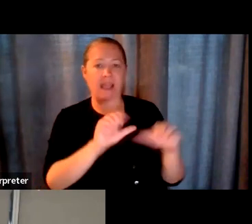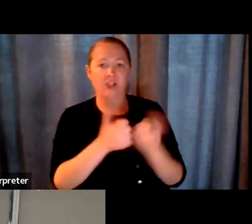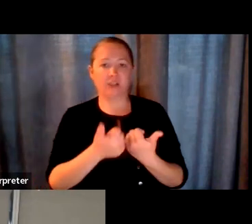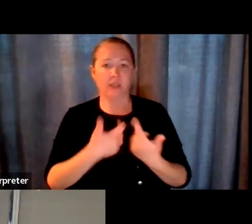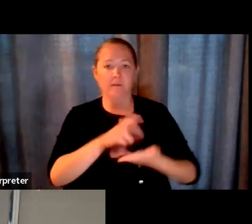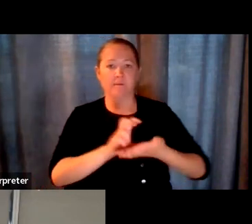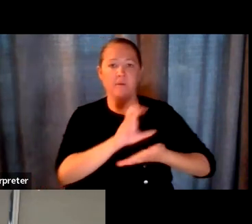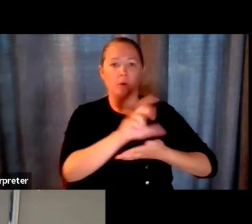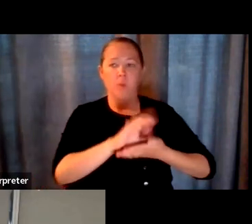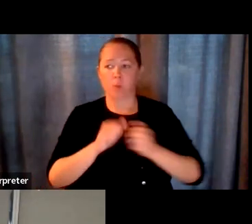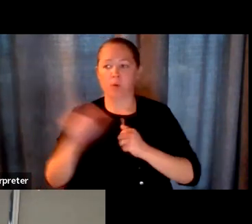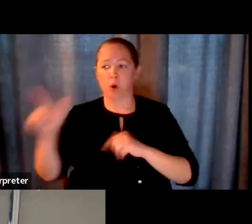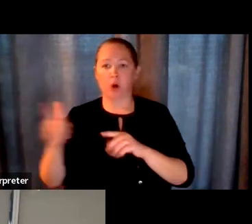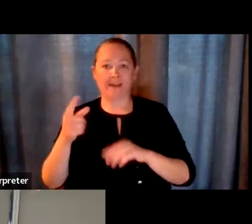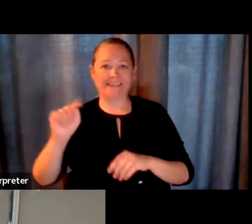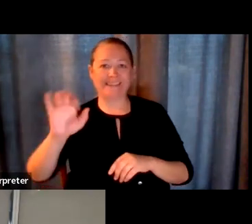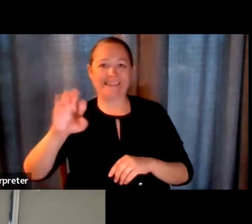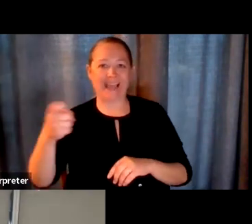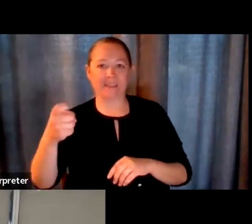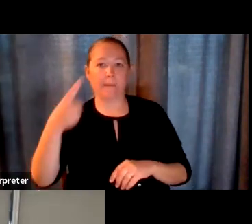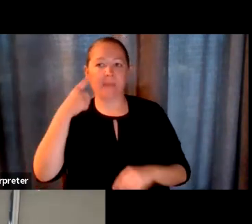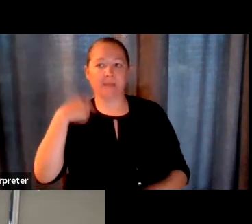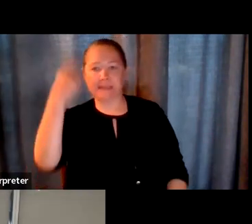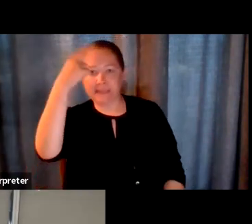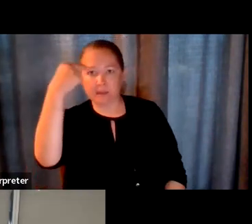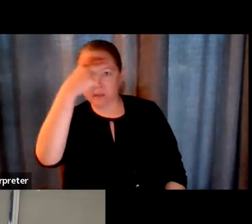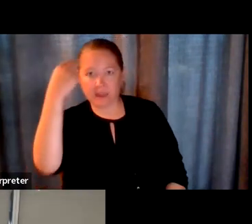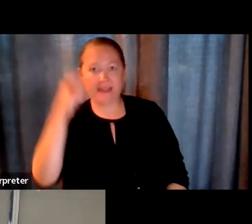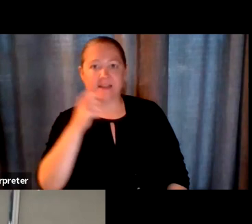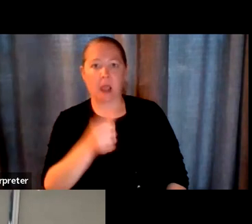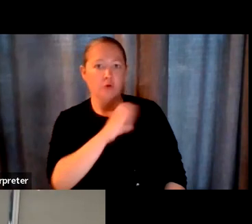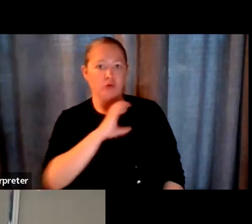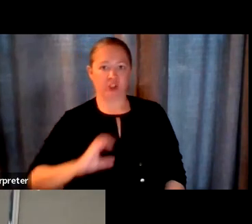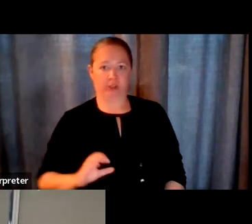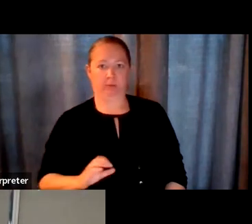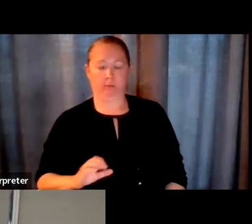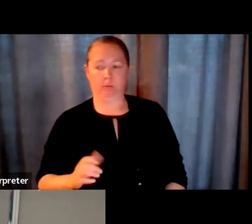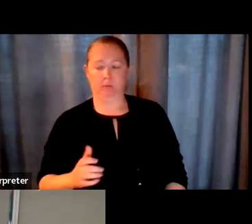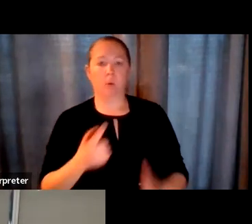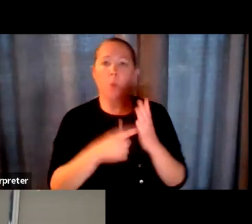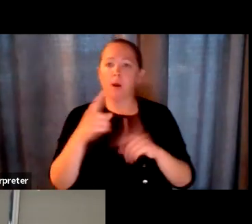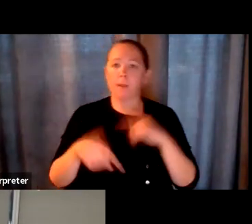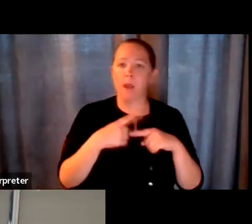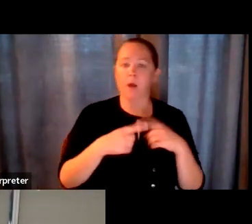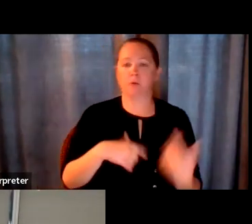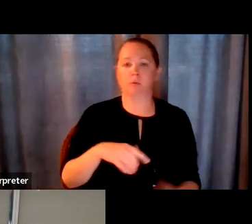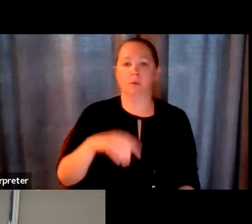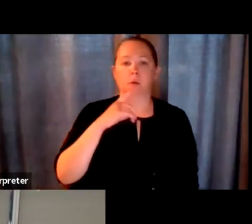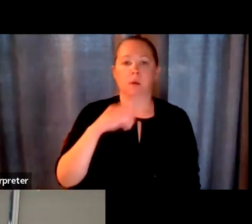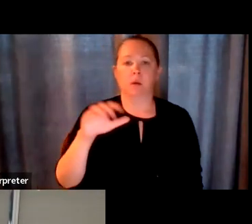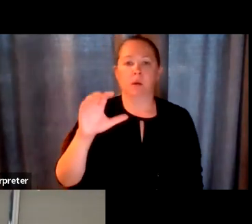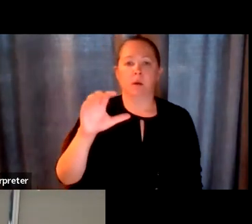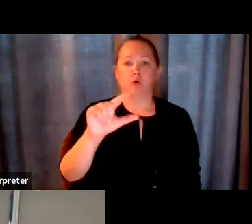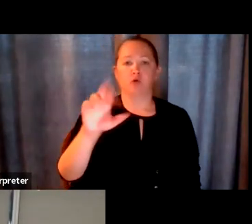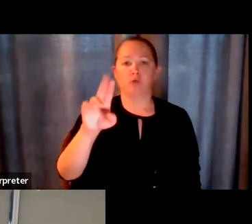with her tax dollars because she's Catholic and not evangelical Christian. What about Greg Tucker, a teacher in Colorado who